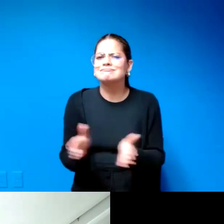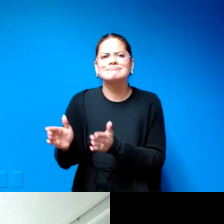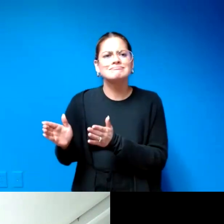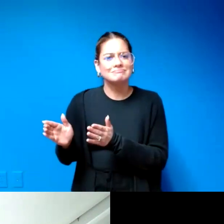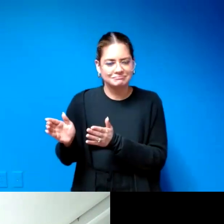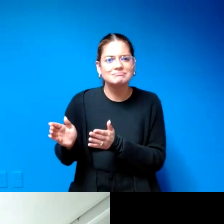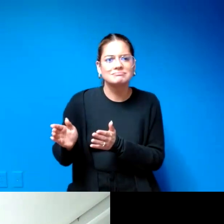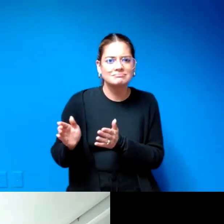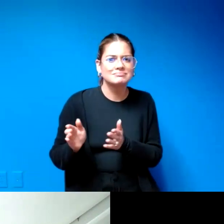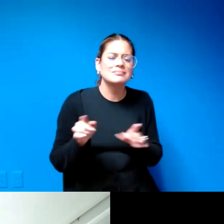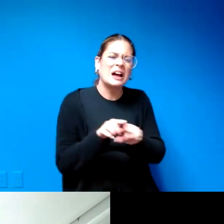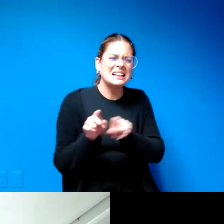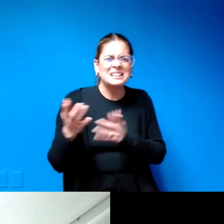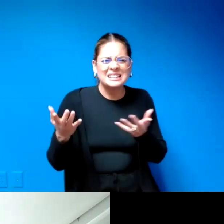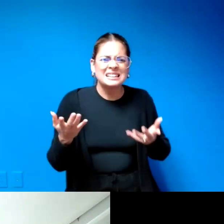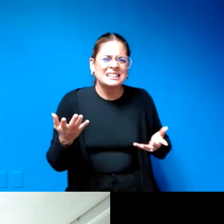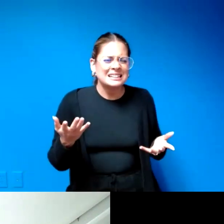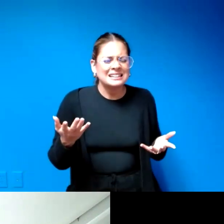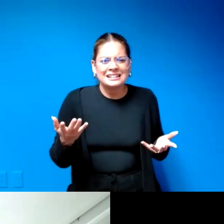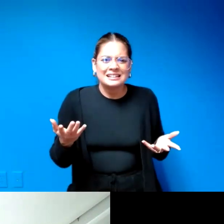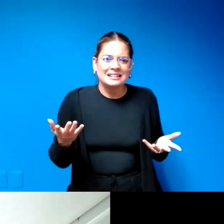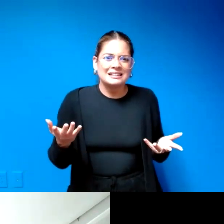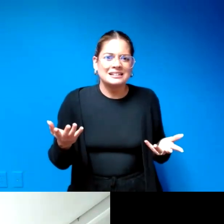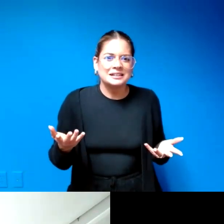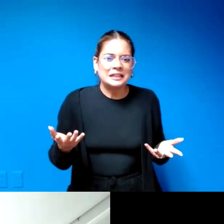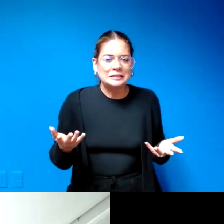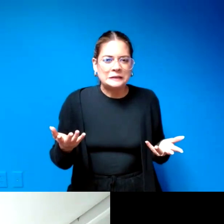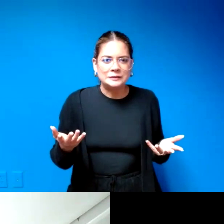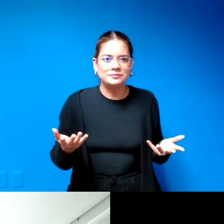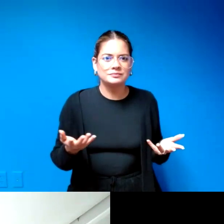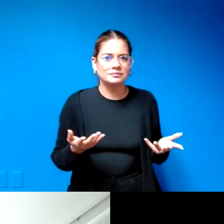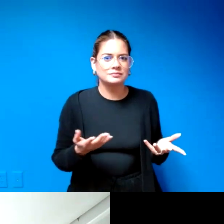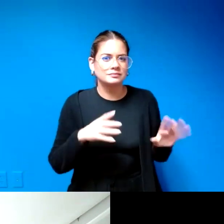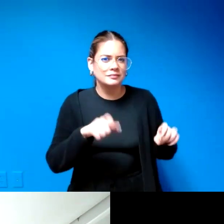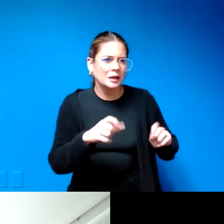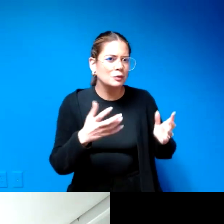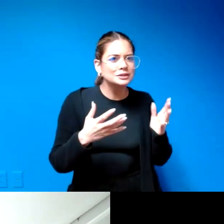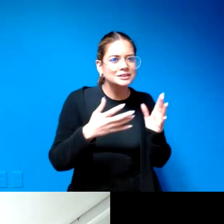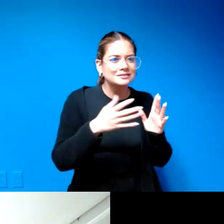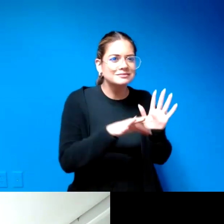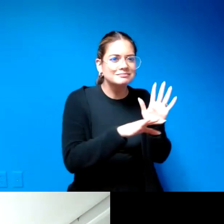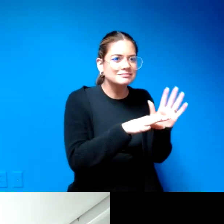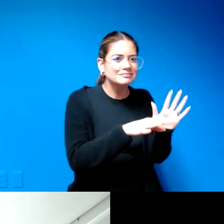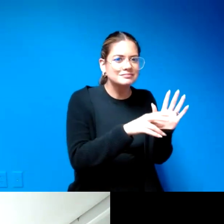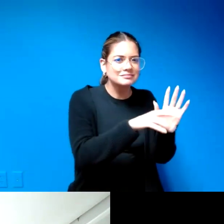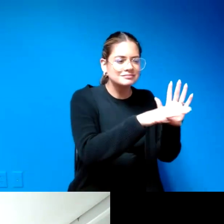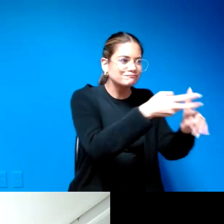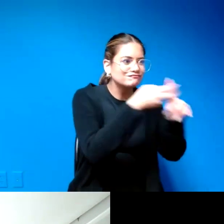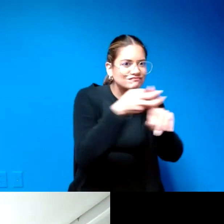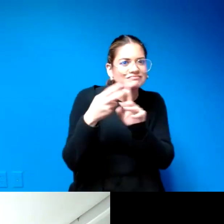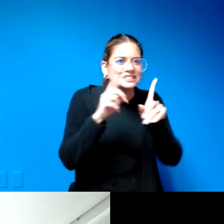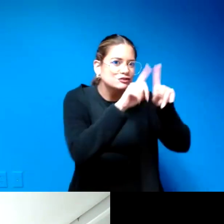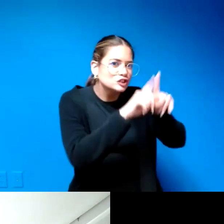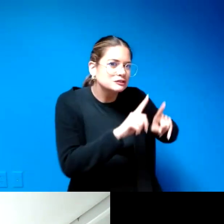level. It's also about kind of pooling the resources of people with all types of